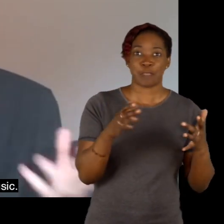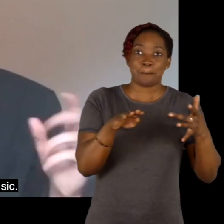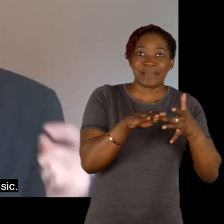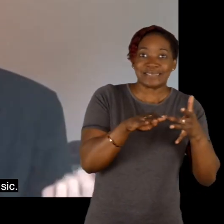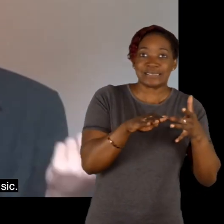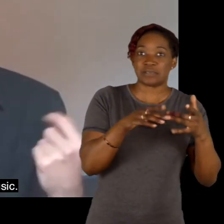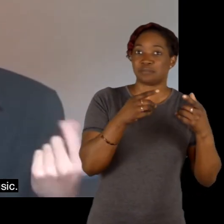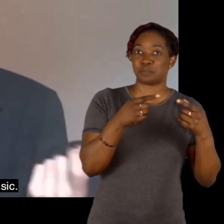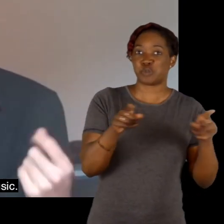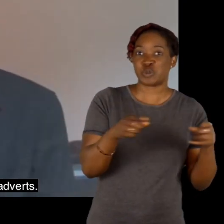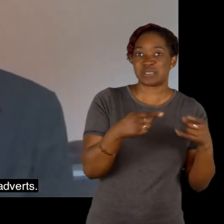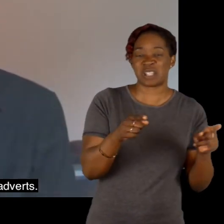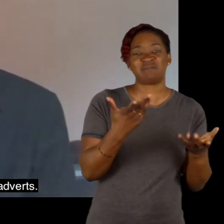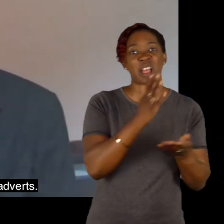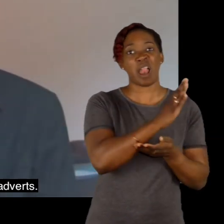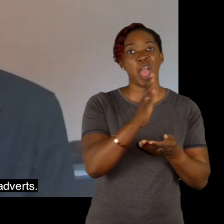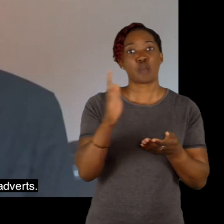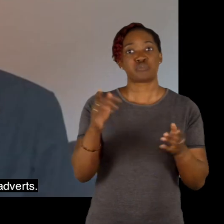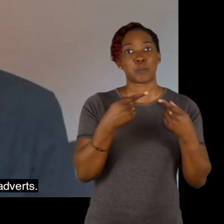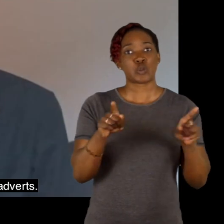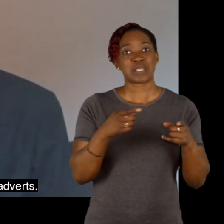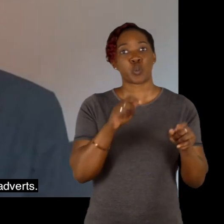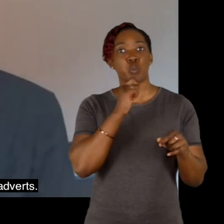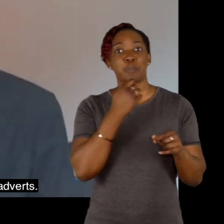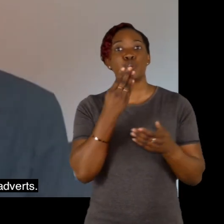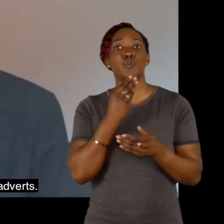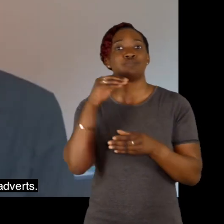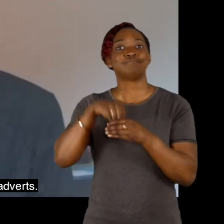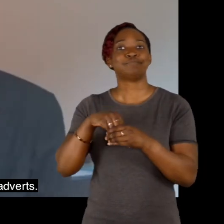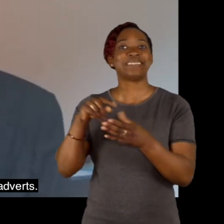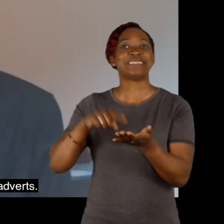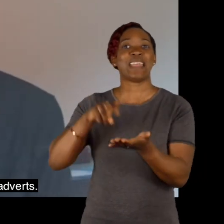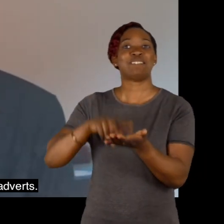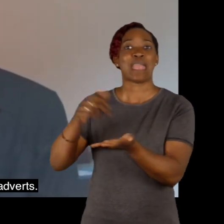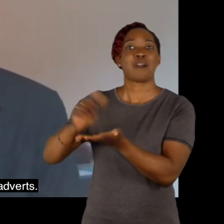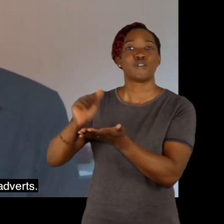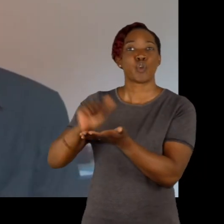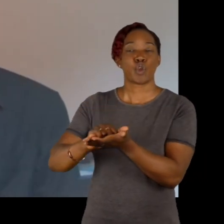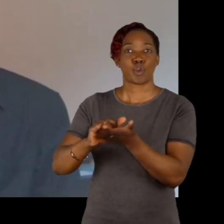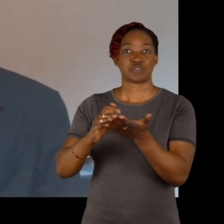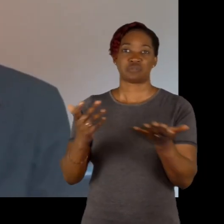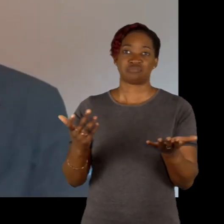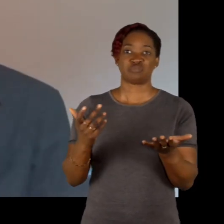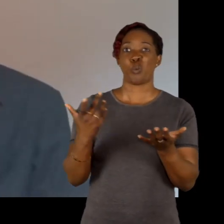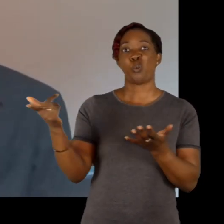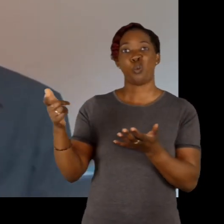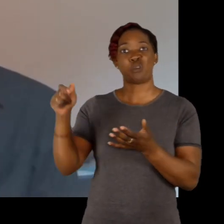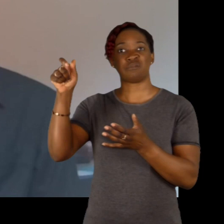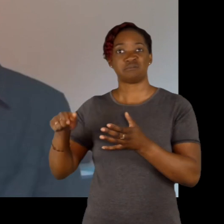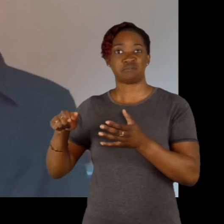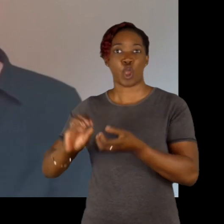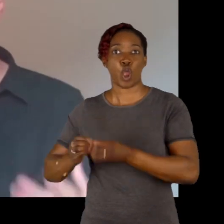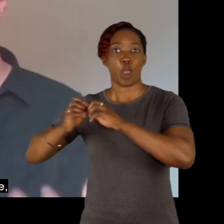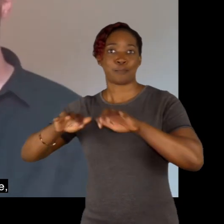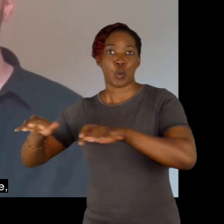of like mood music. We often hear library music in TV adverts. Composers will write music